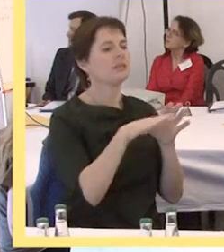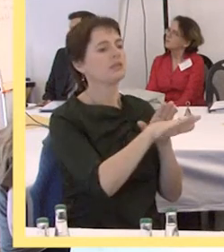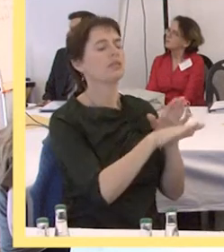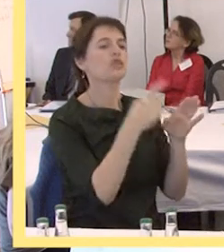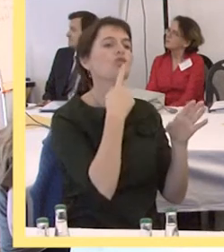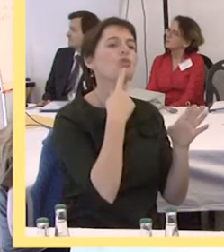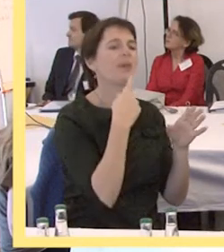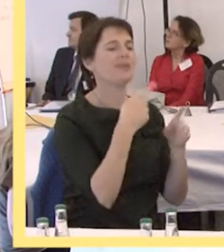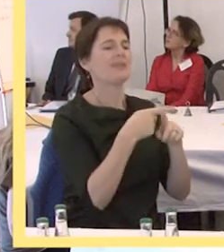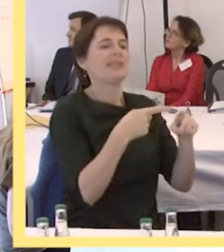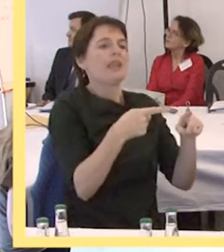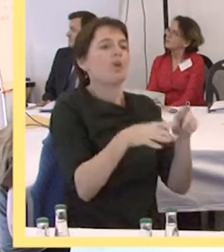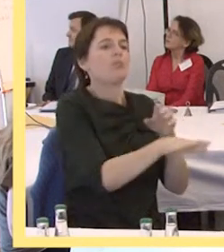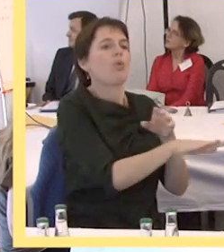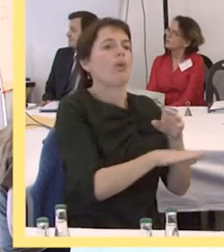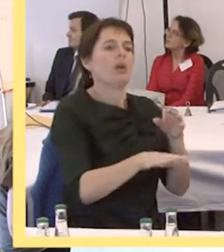covered in the guidelines and handbooks.